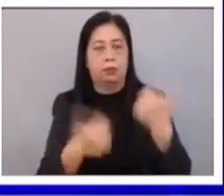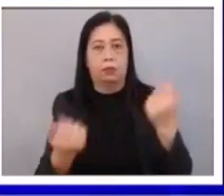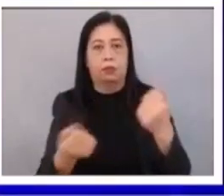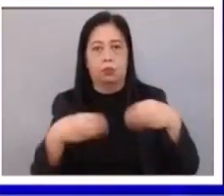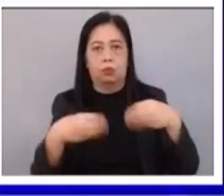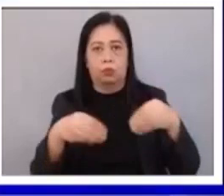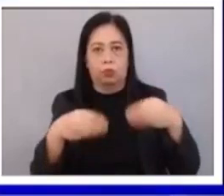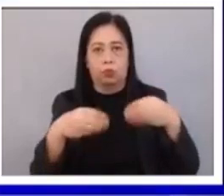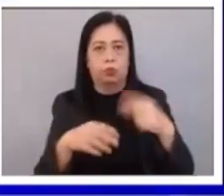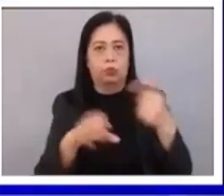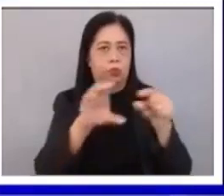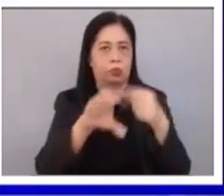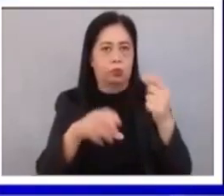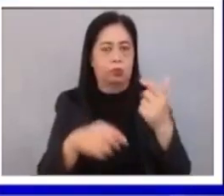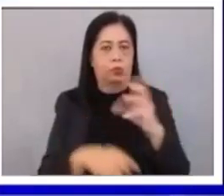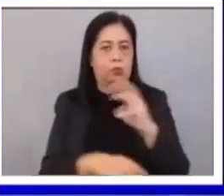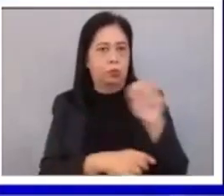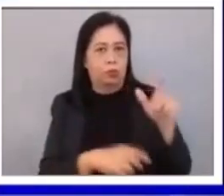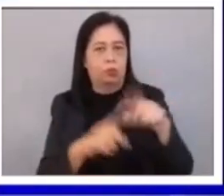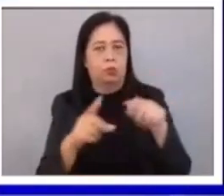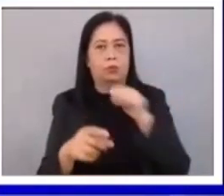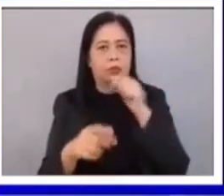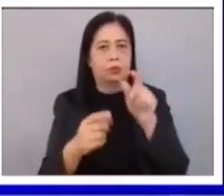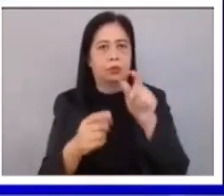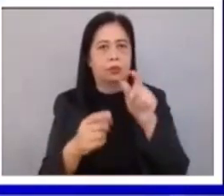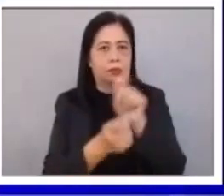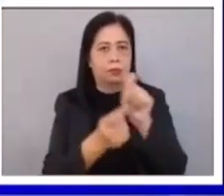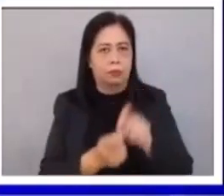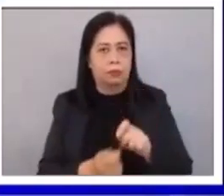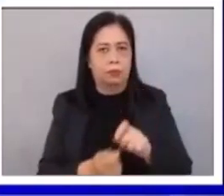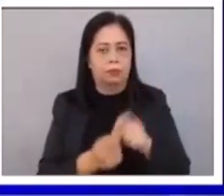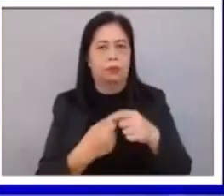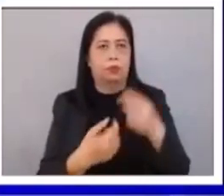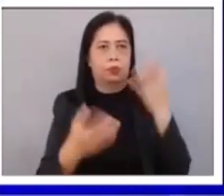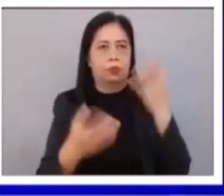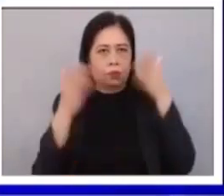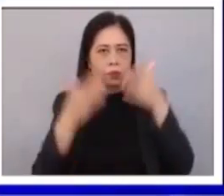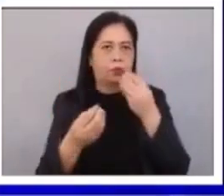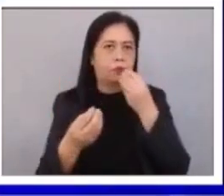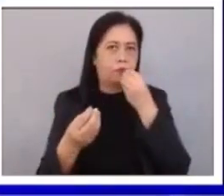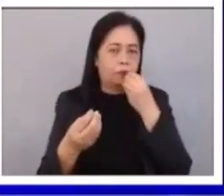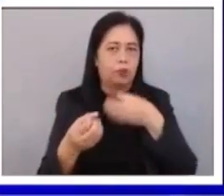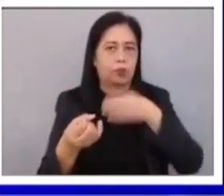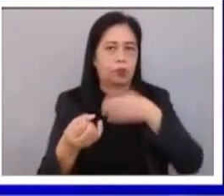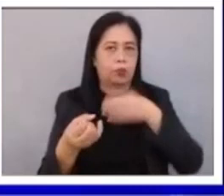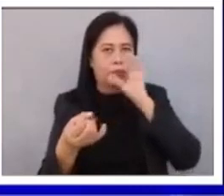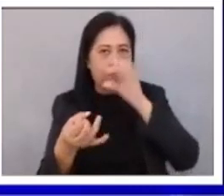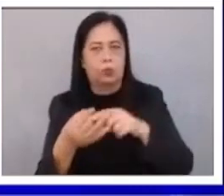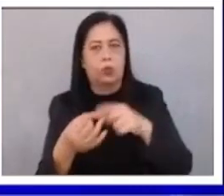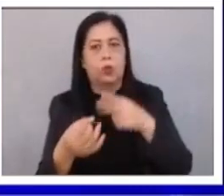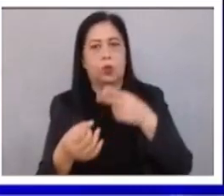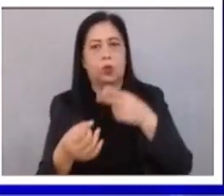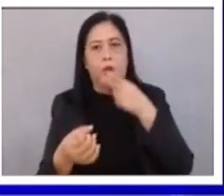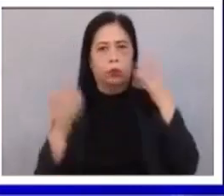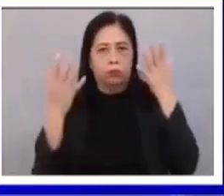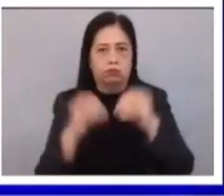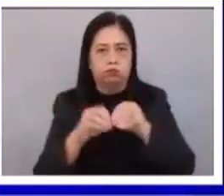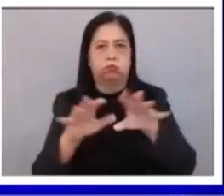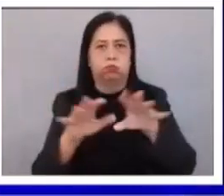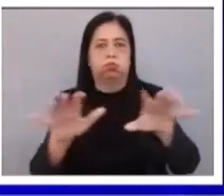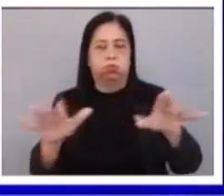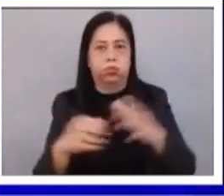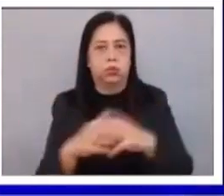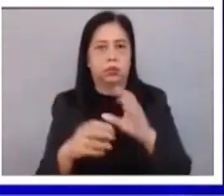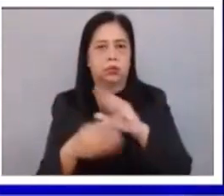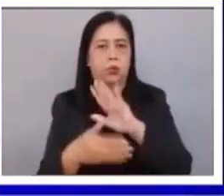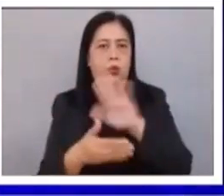retail sales in non-specialized stores with food, beverages, or tobacco predominating, at